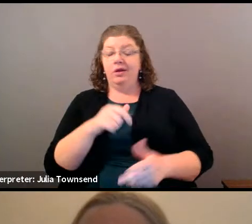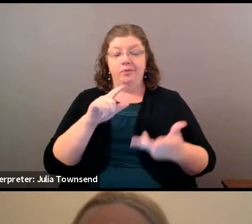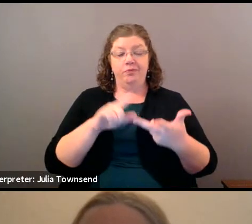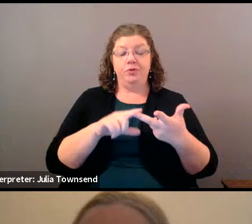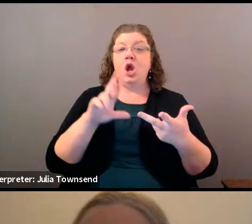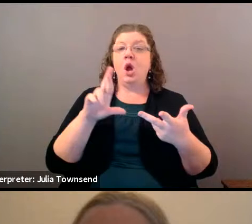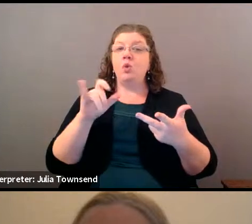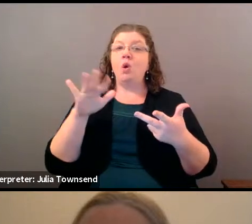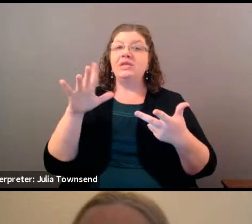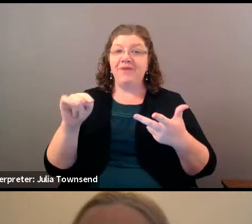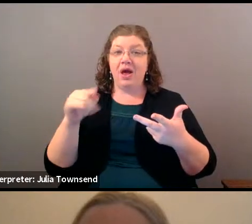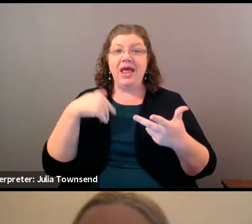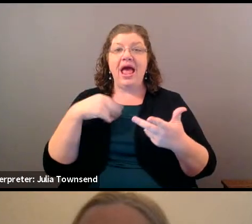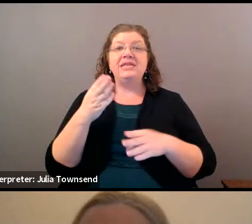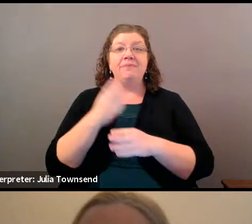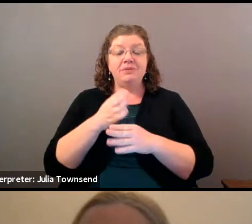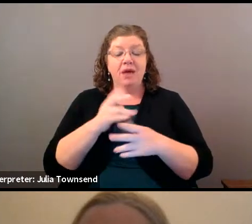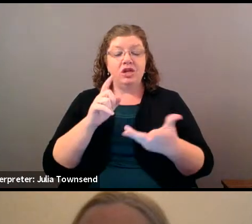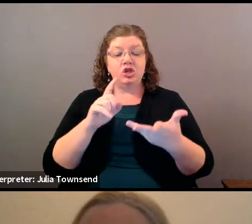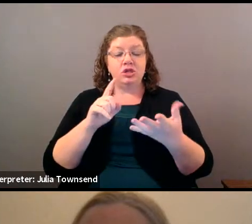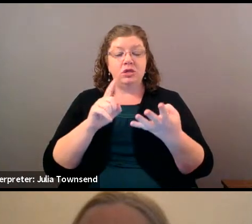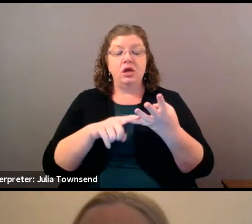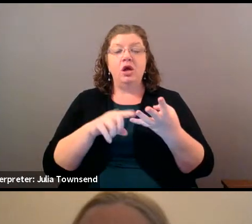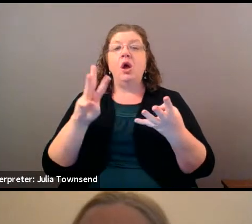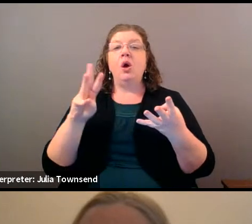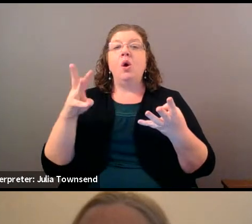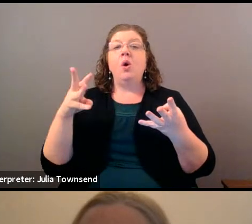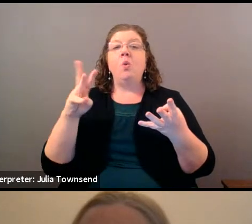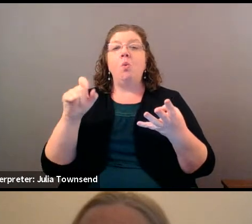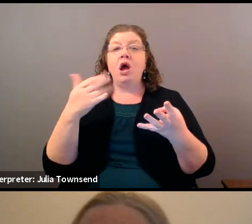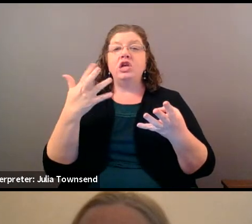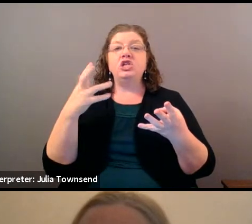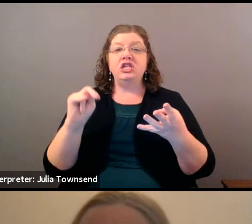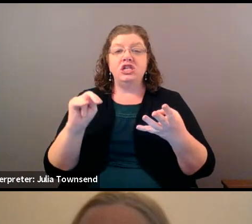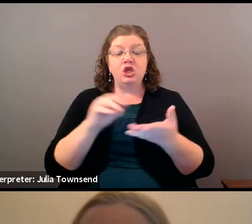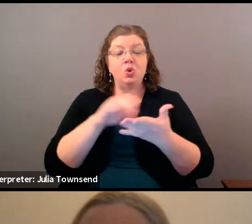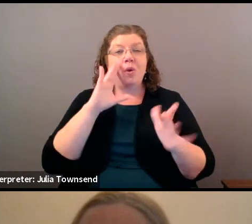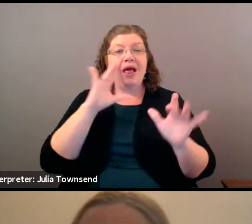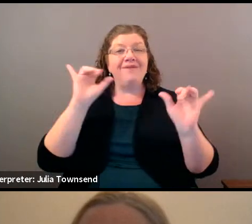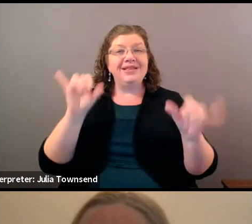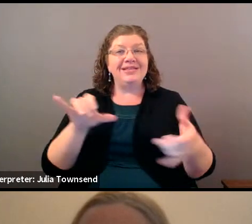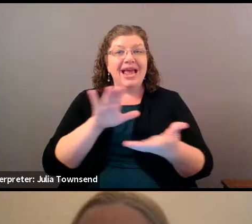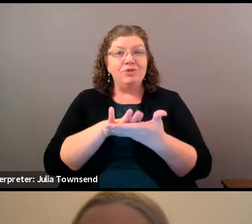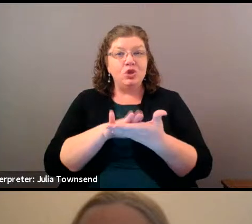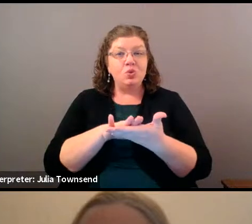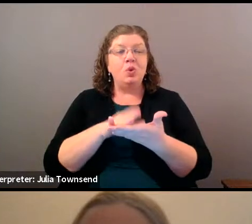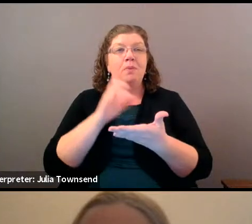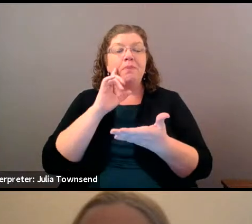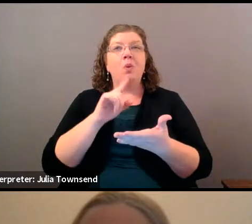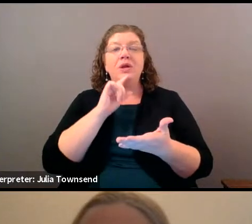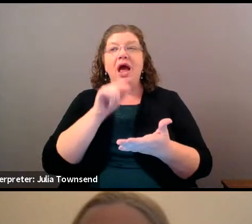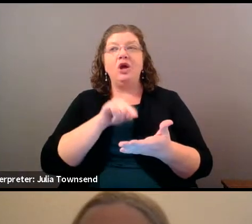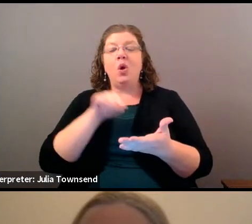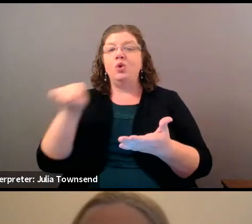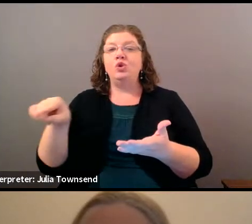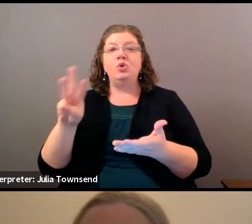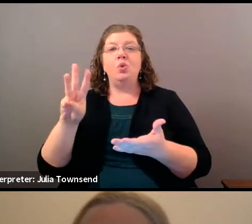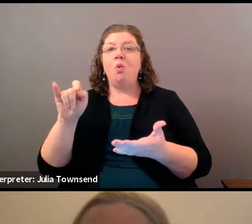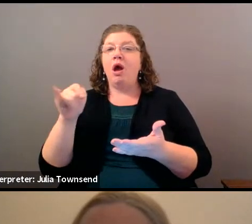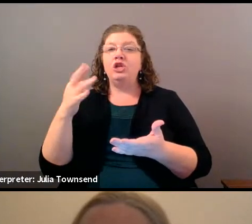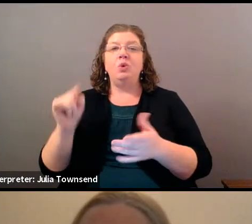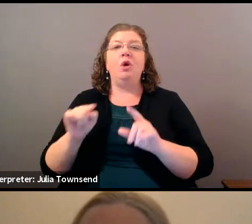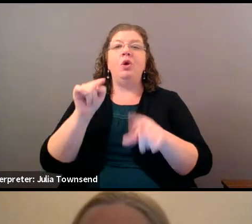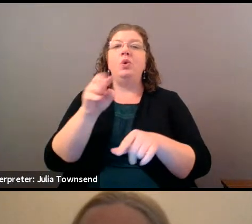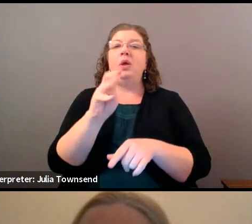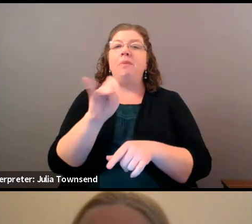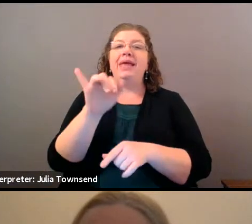and Washington students will have the same bus route, but instead of stopping at Washington, we'll go over to McKinley. And of course,